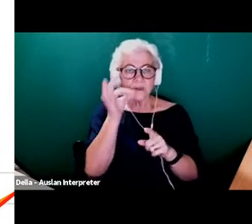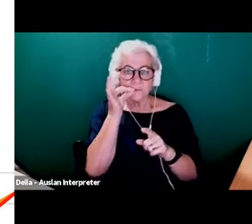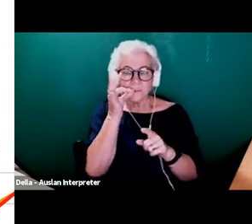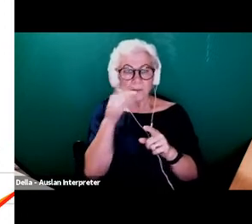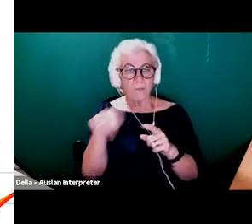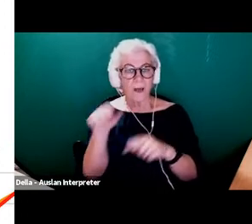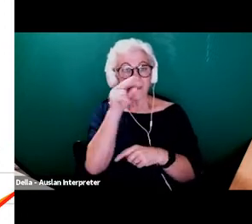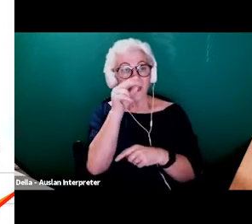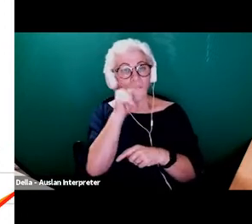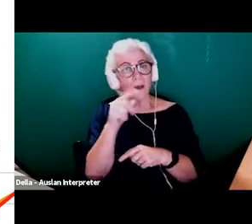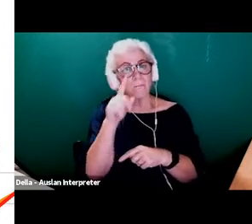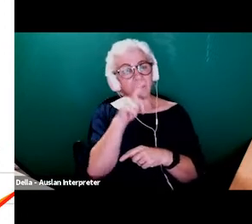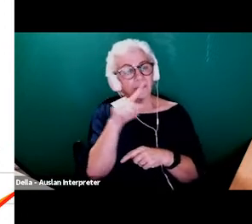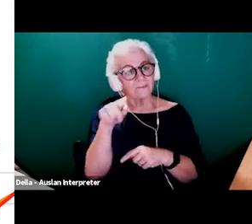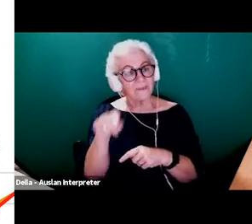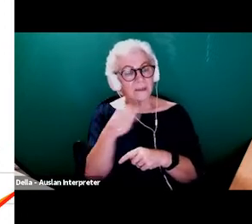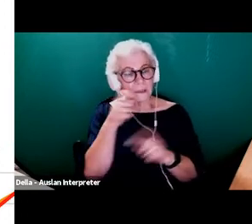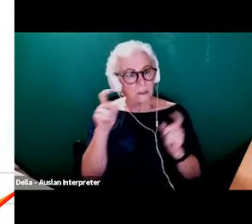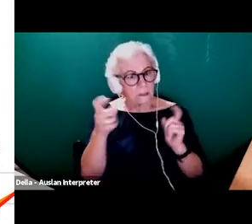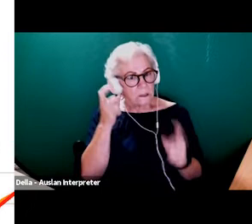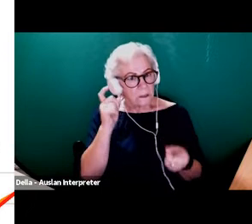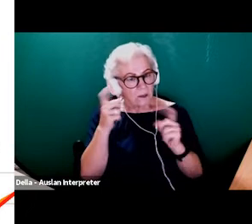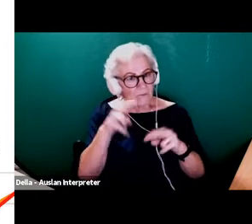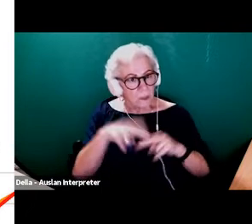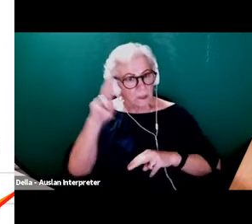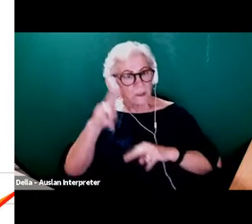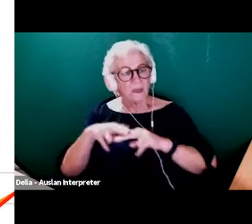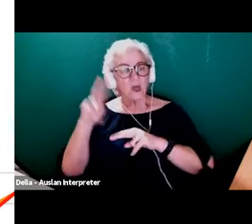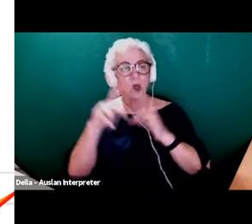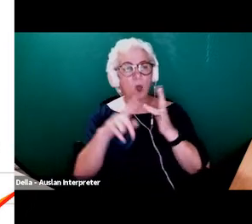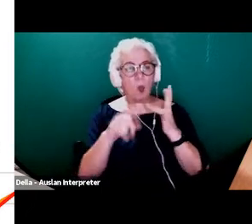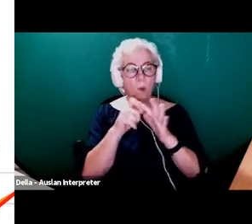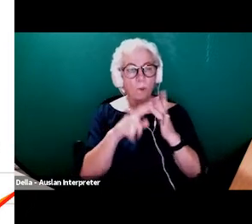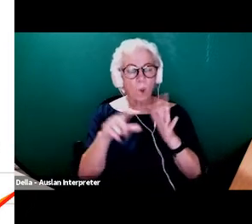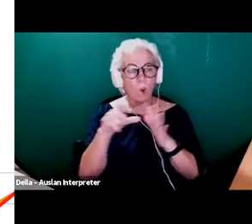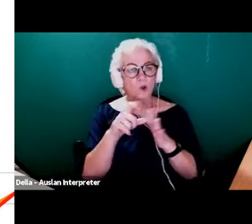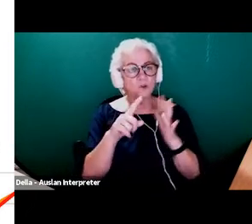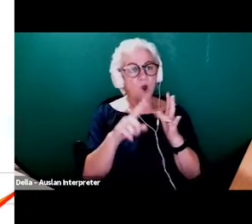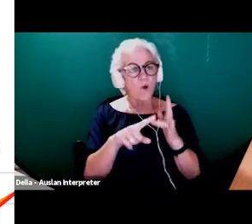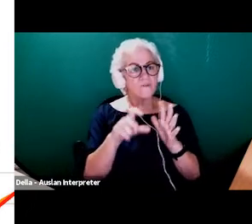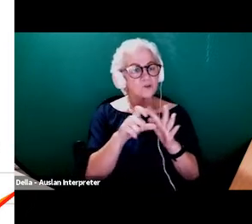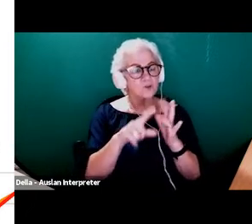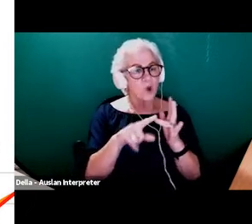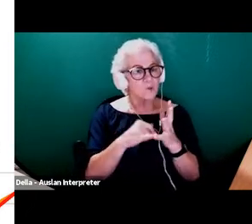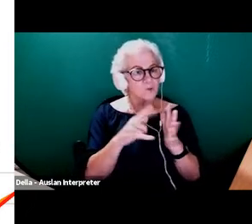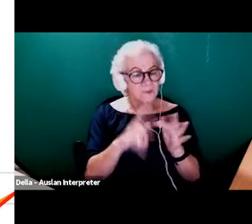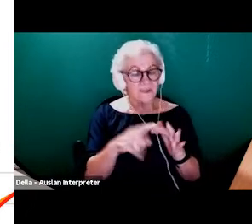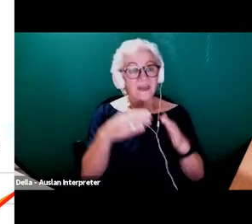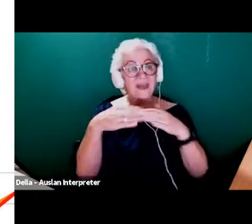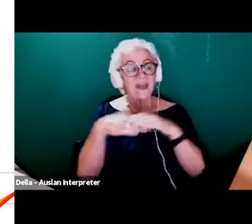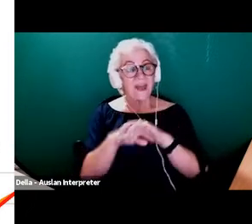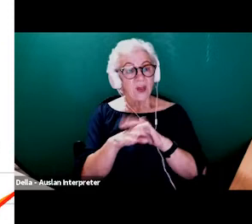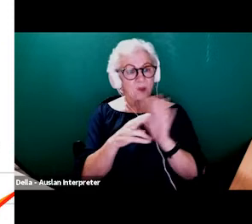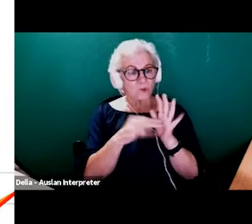people. There was a lot of concern around the increases in opioid overdose, and in New South Wales there was an expansion